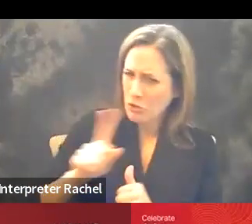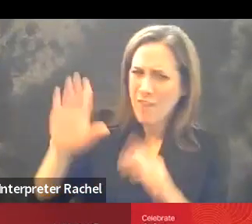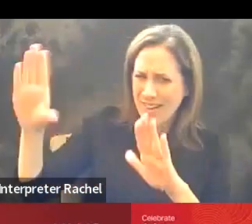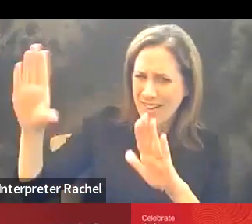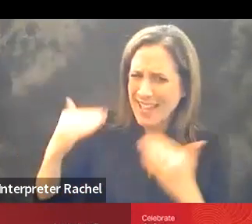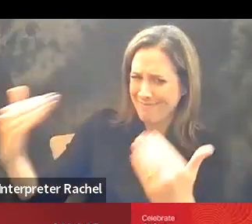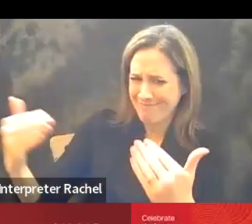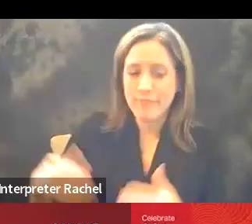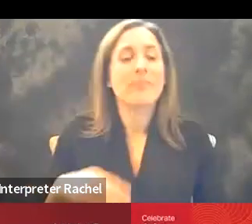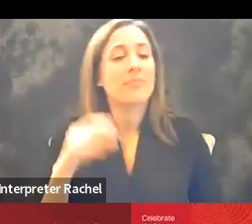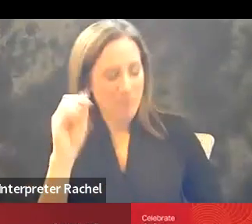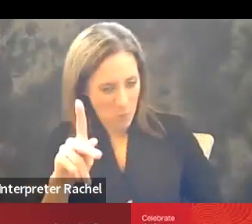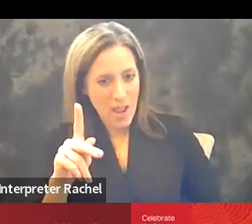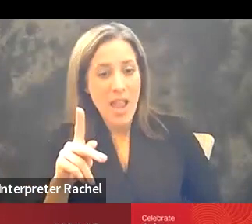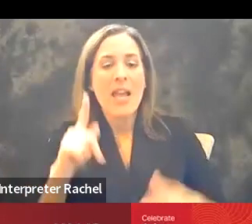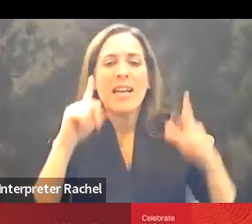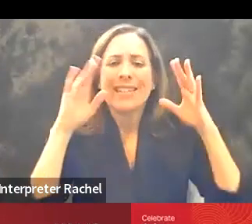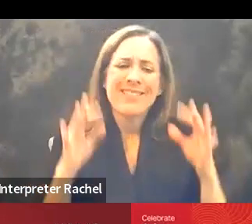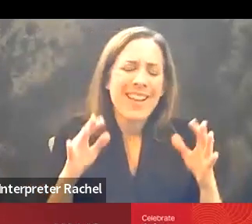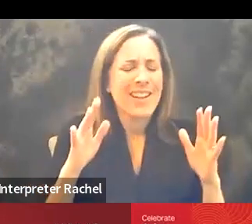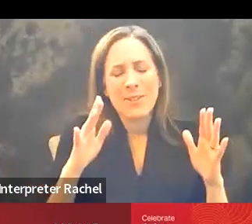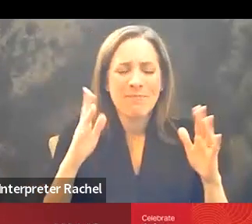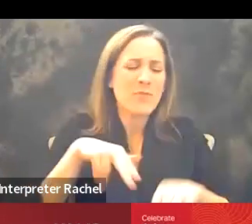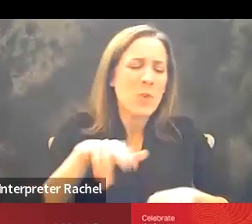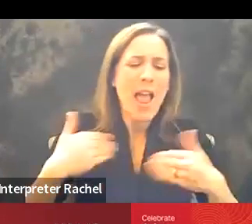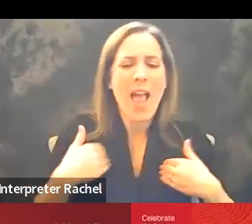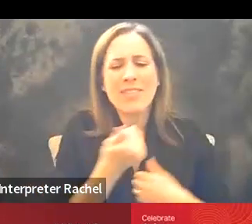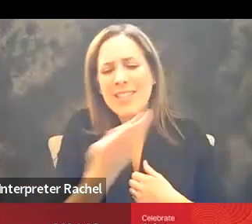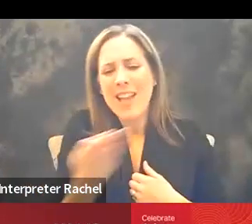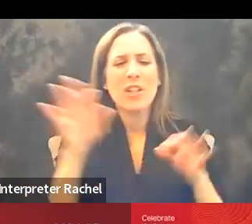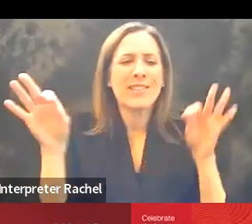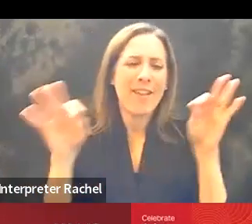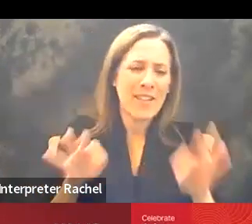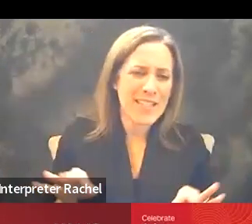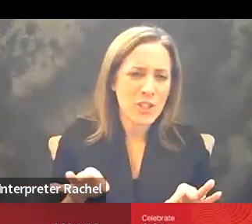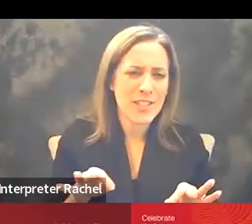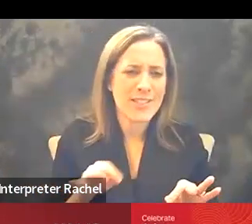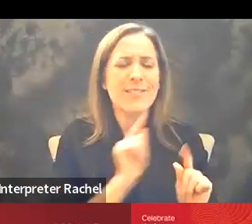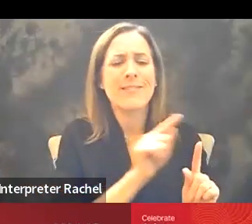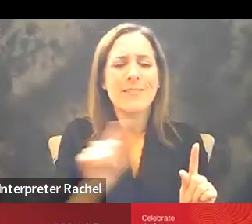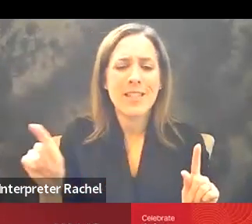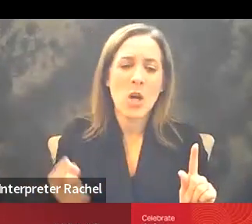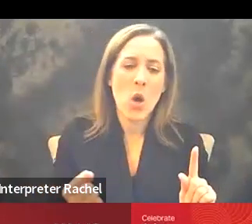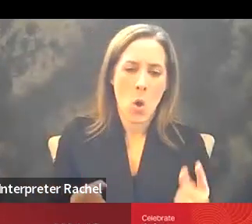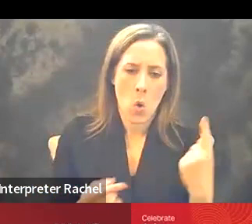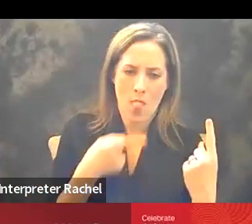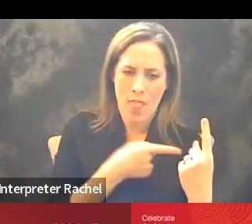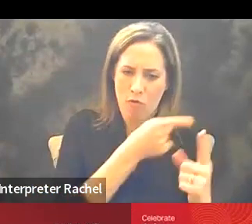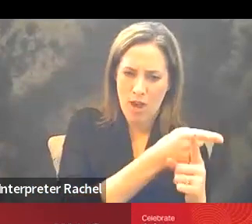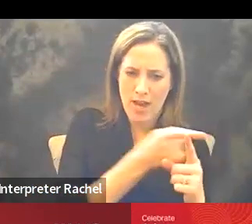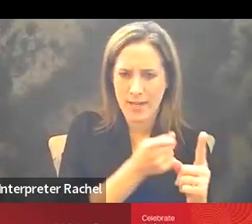think there are definitely many definitions out there, and I don't want to suggest that one is right and the others are